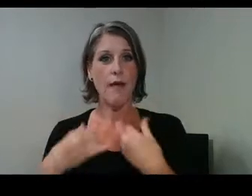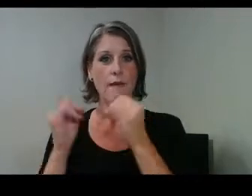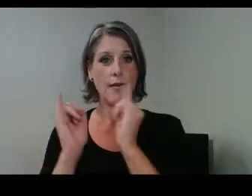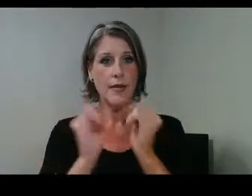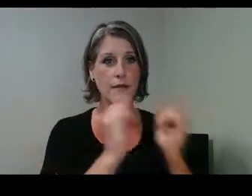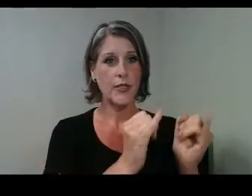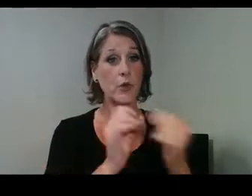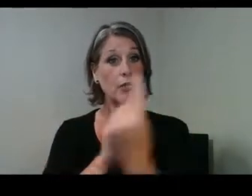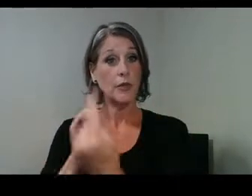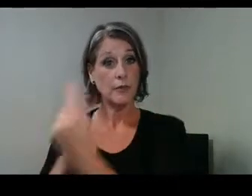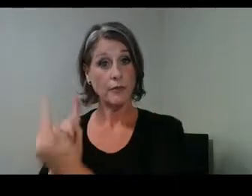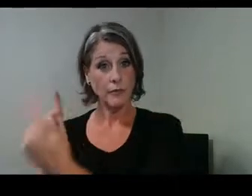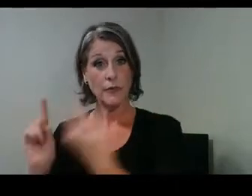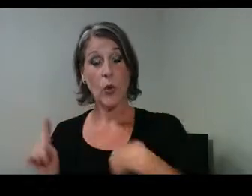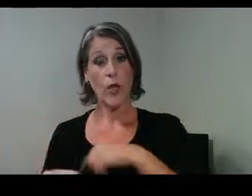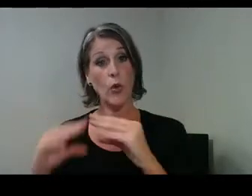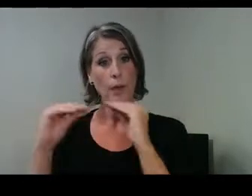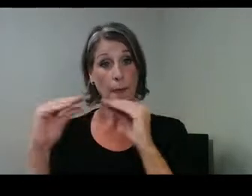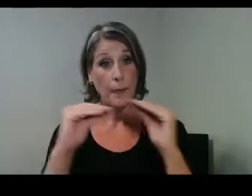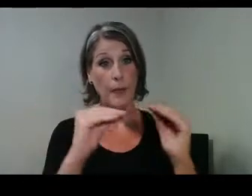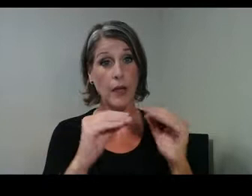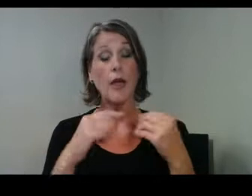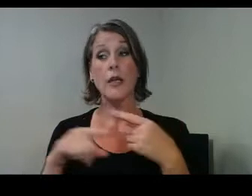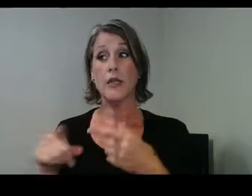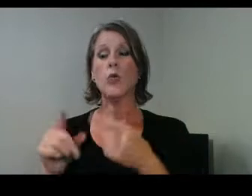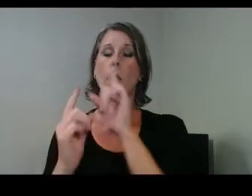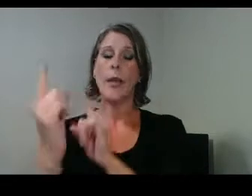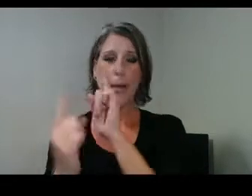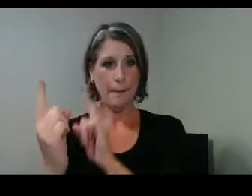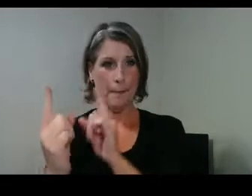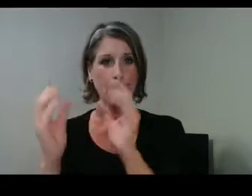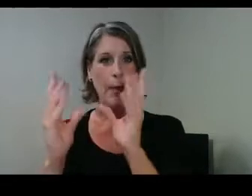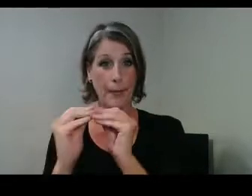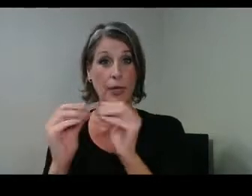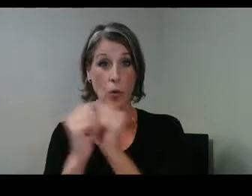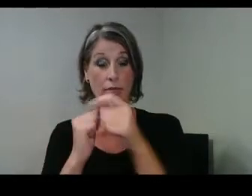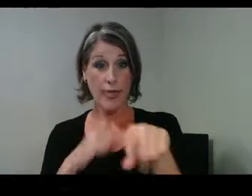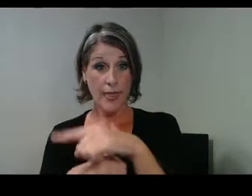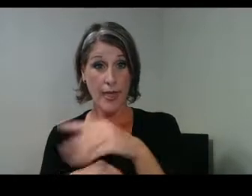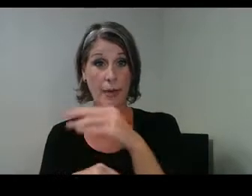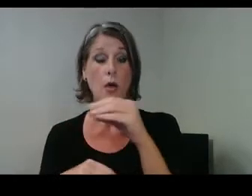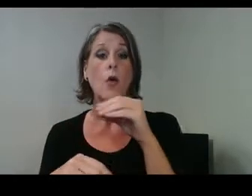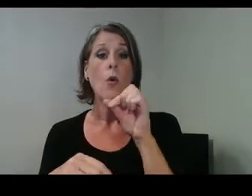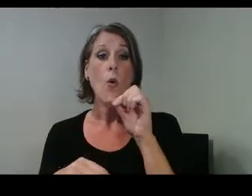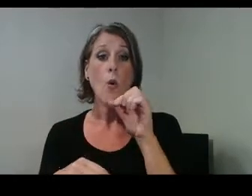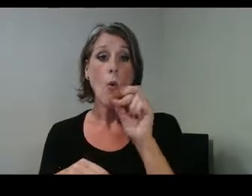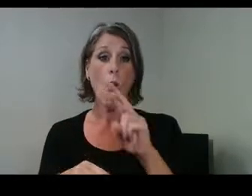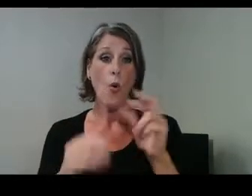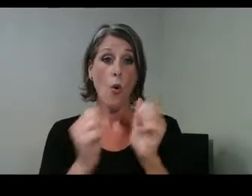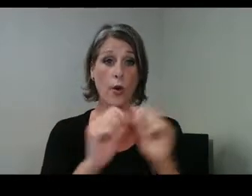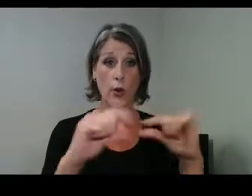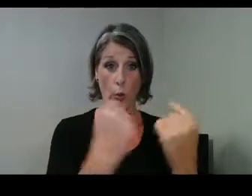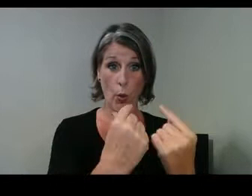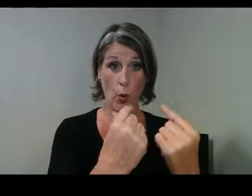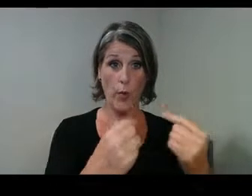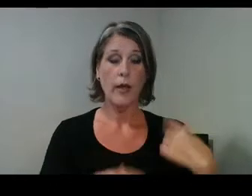student needs. During this time, we will be assessing formally and informally to determine what each child needs, and we'll